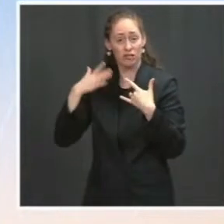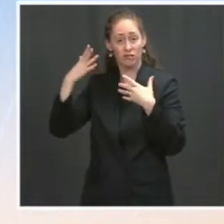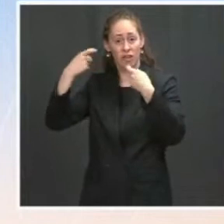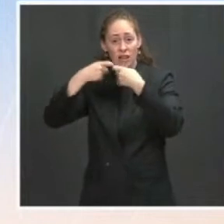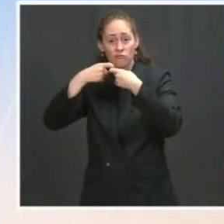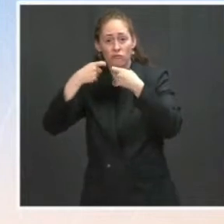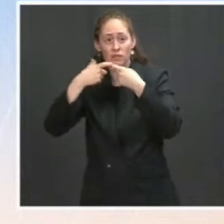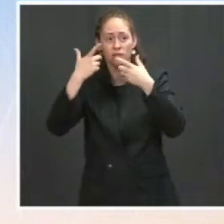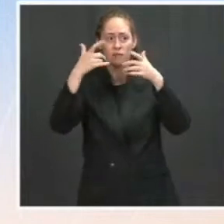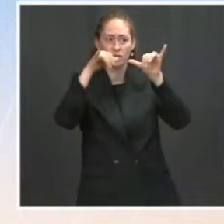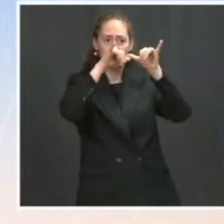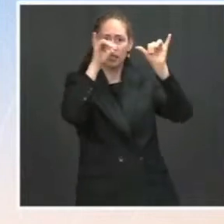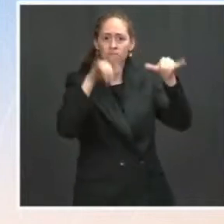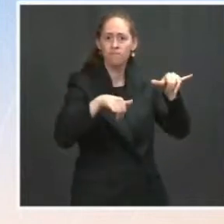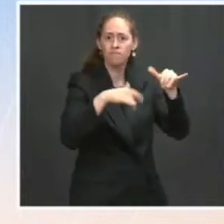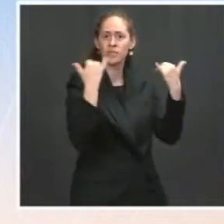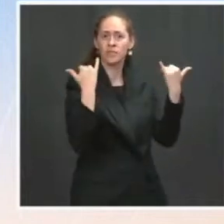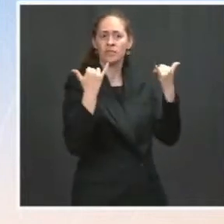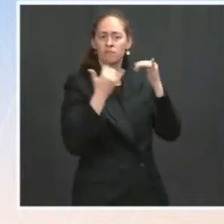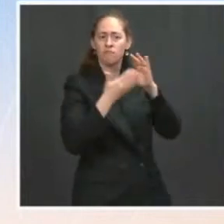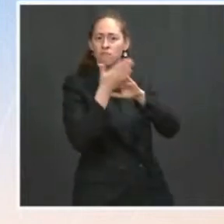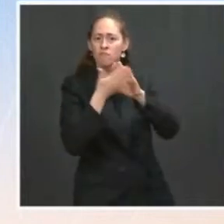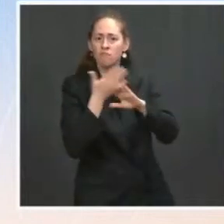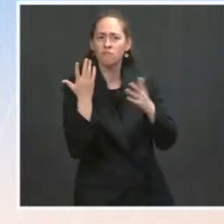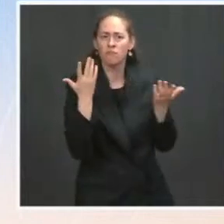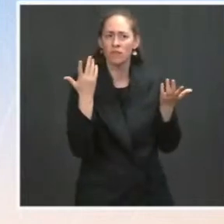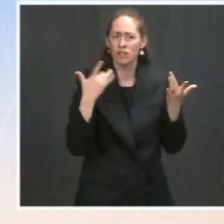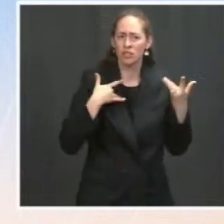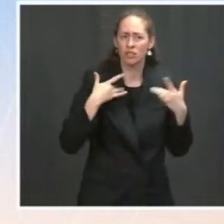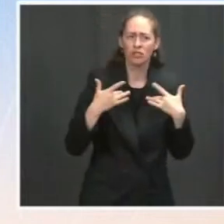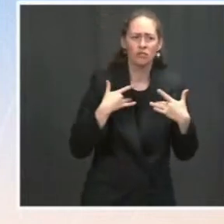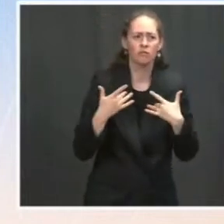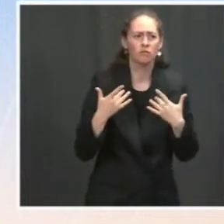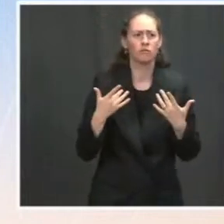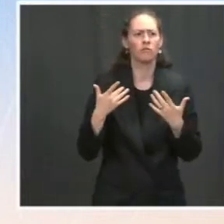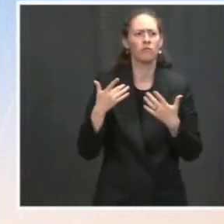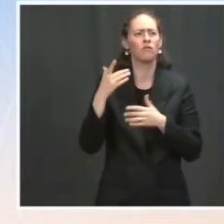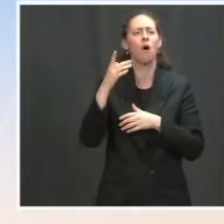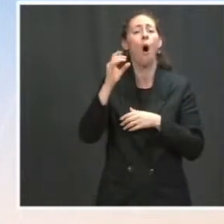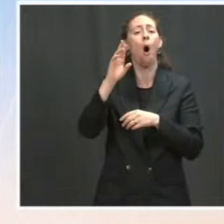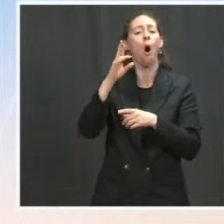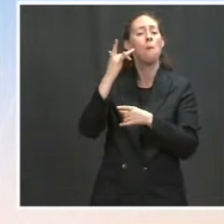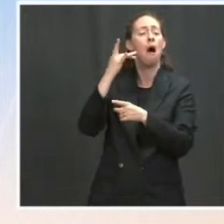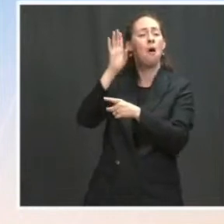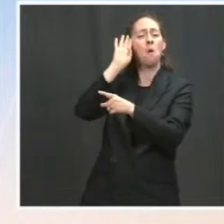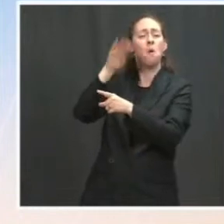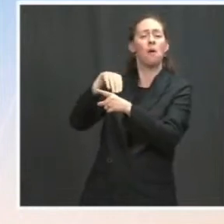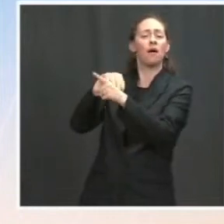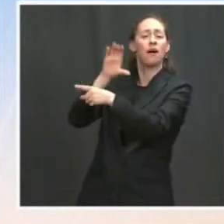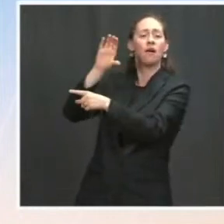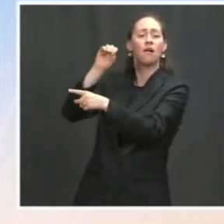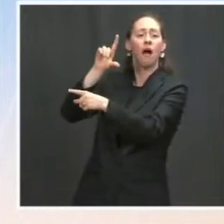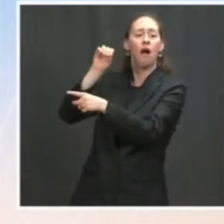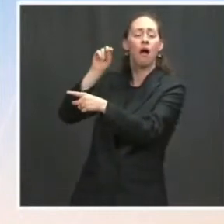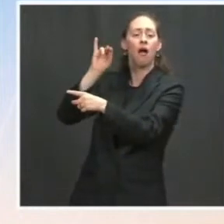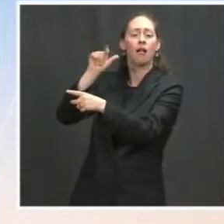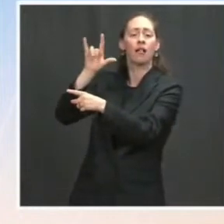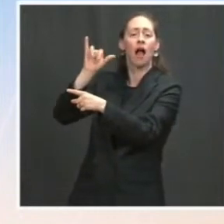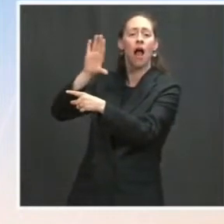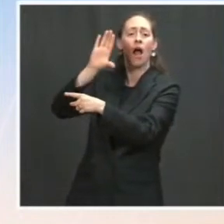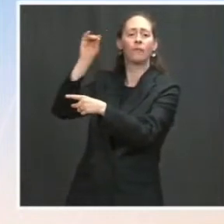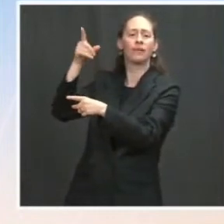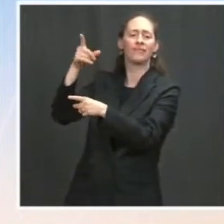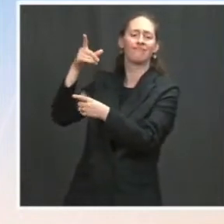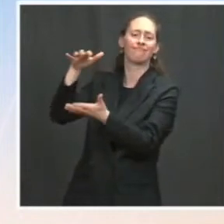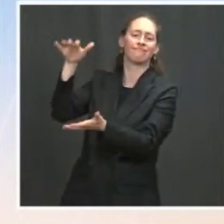financially pay potentially? Do you see this as being about the infrastructure more than just the financial incentive? We don't have